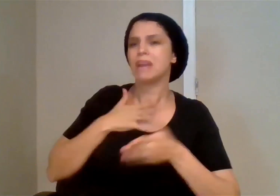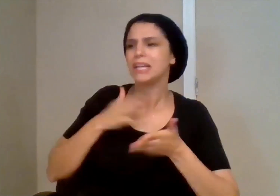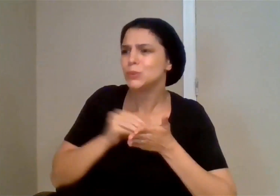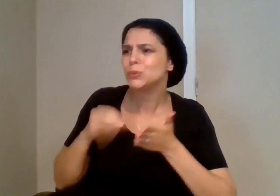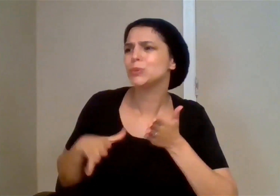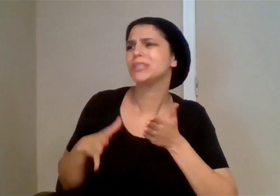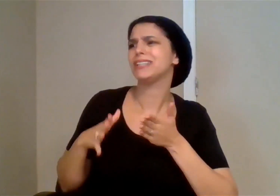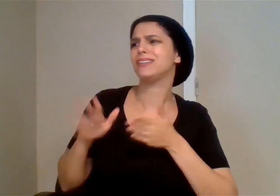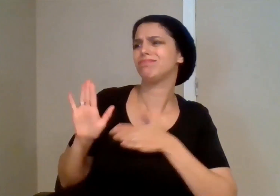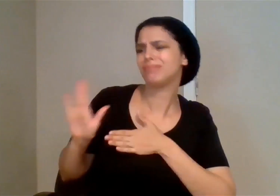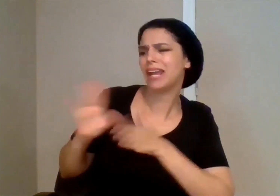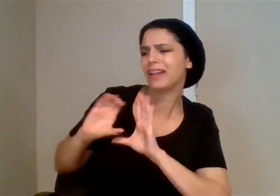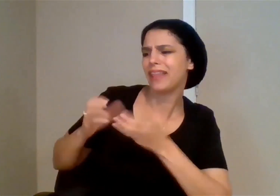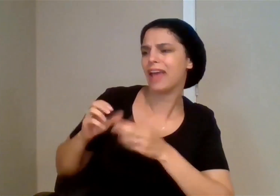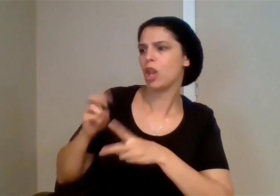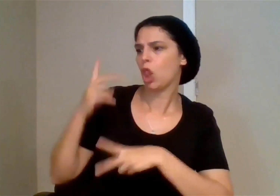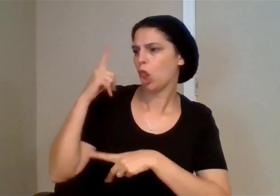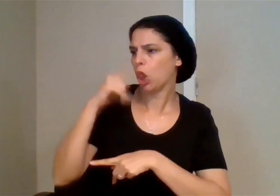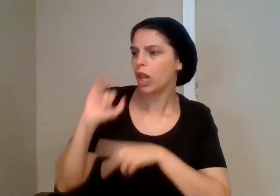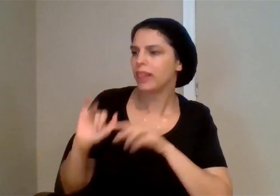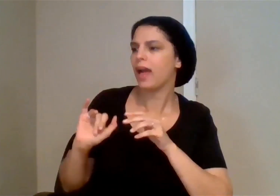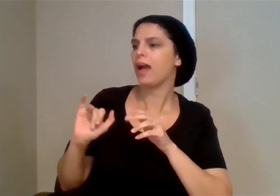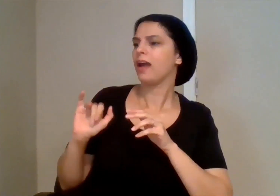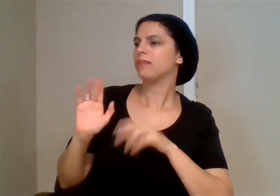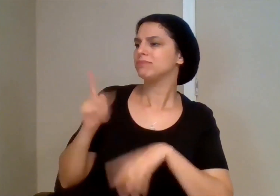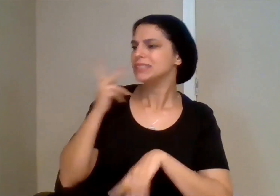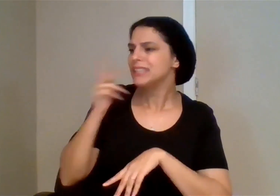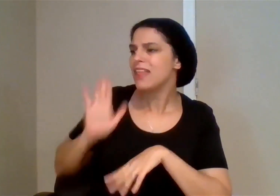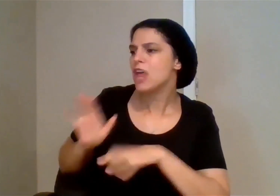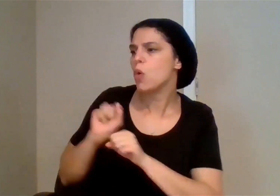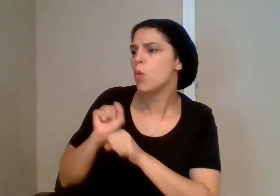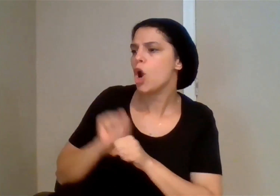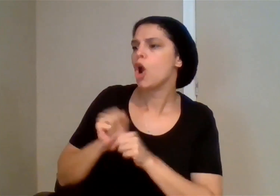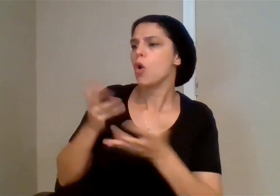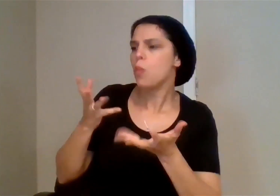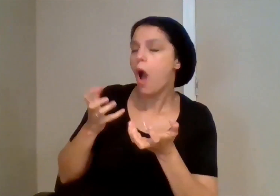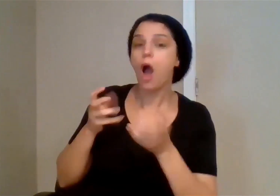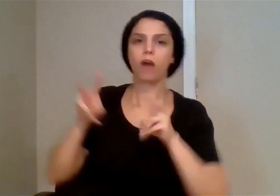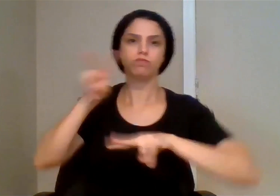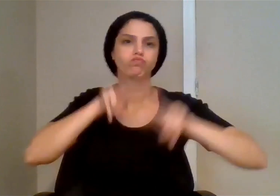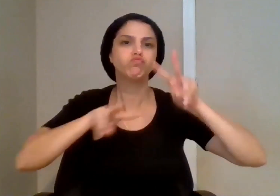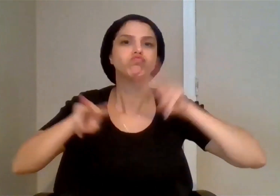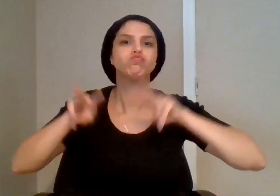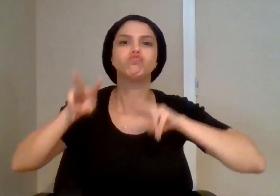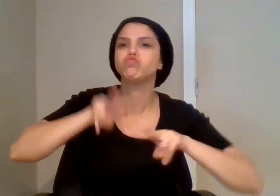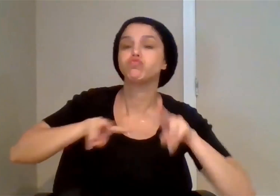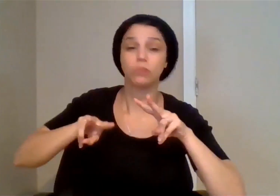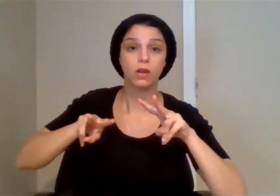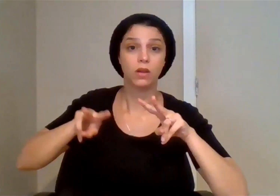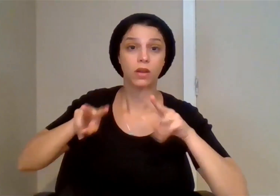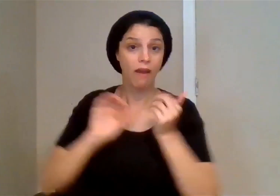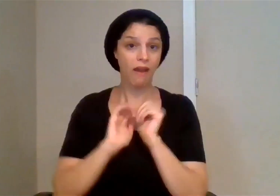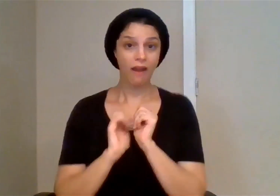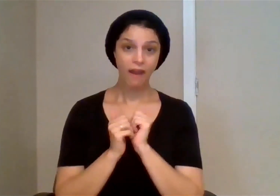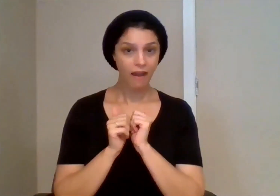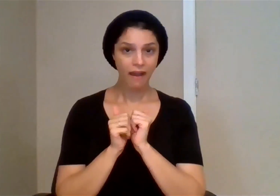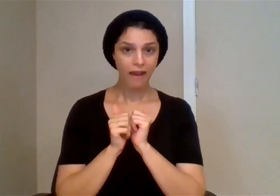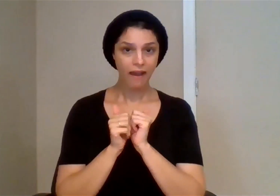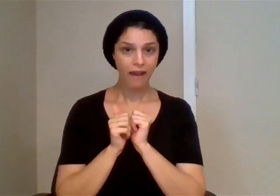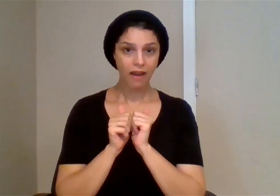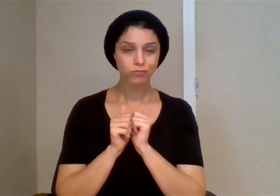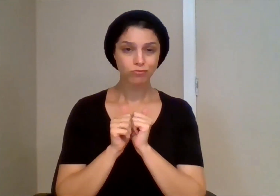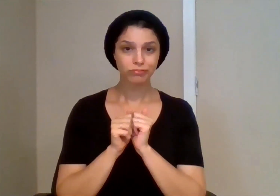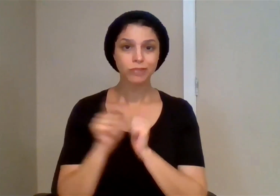children are enrolled to and see the assignments that are in existence to their courses for completion, then you